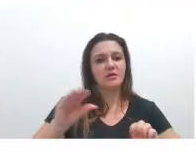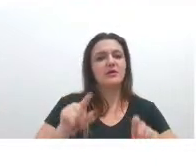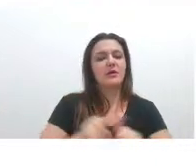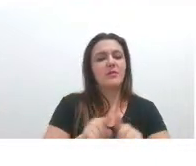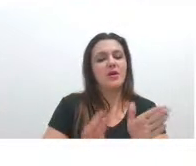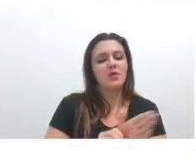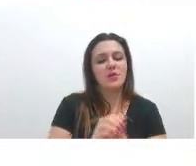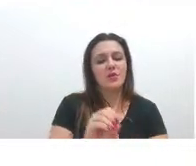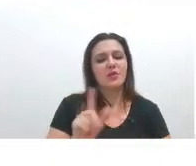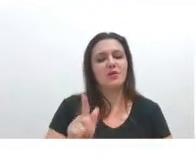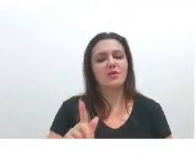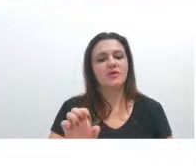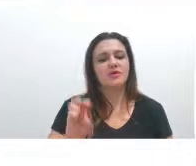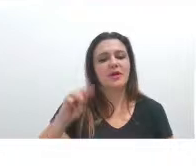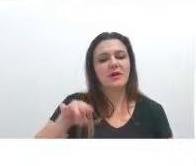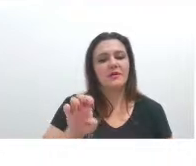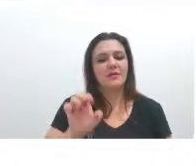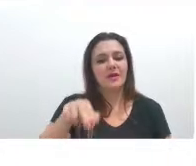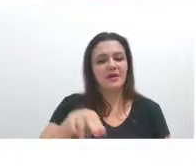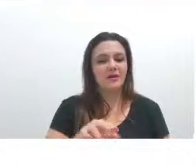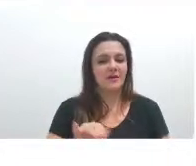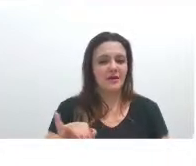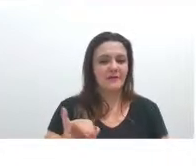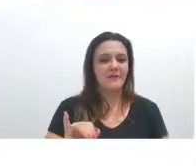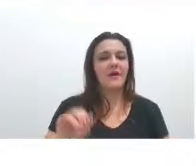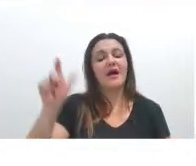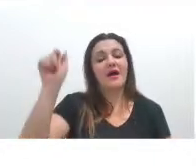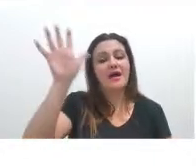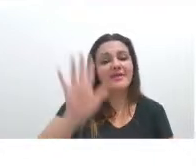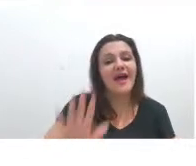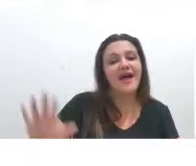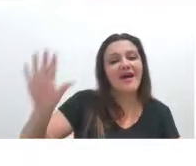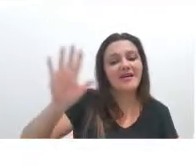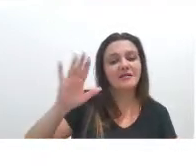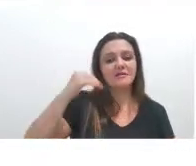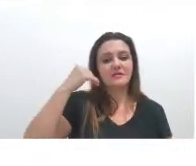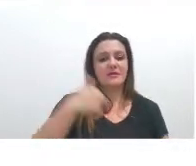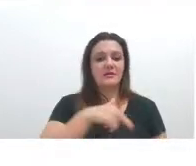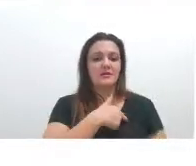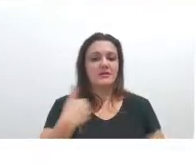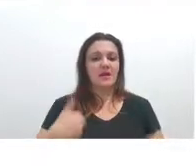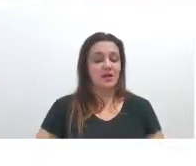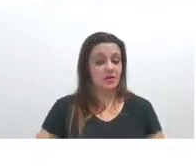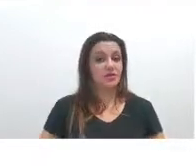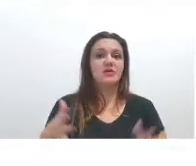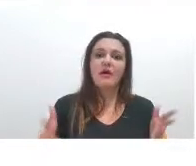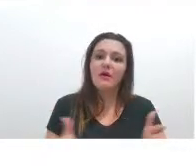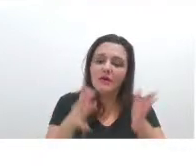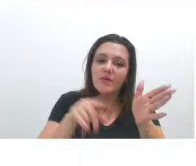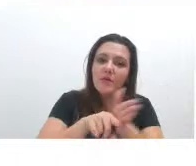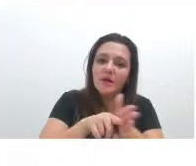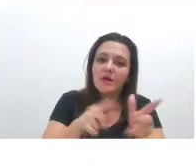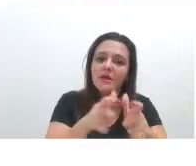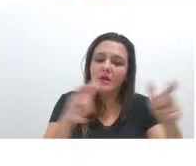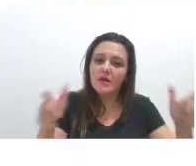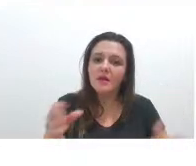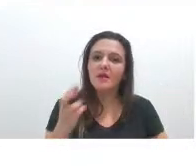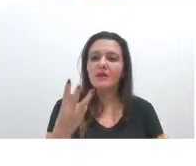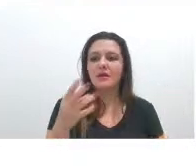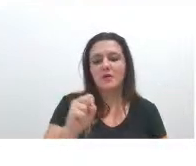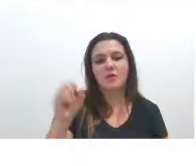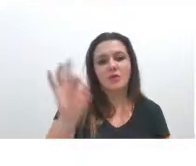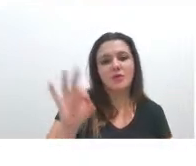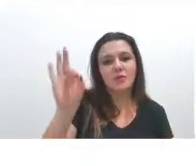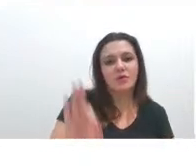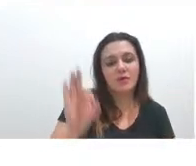particularly China, has become the significant contributor to the research, with 38% of all academic articles coming from this country